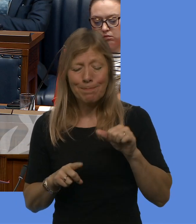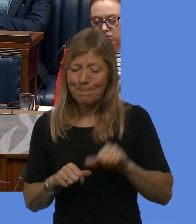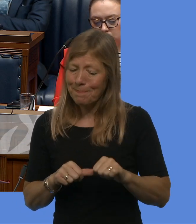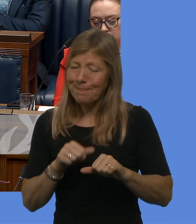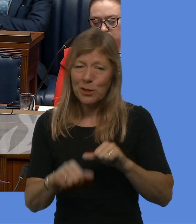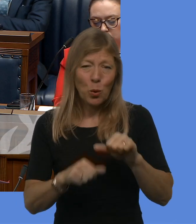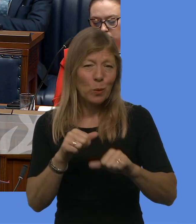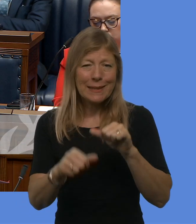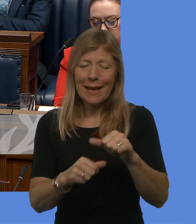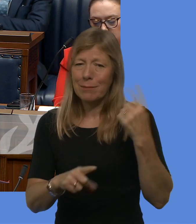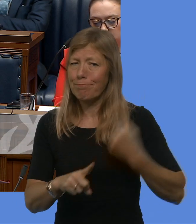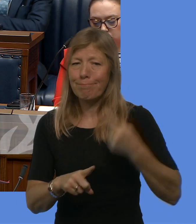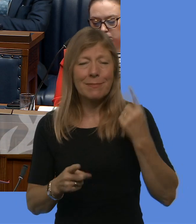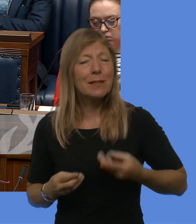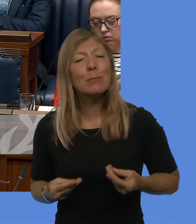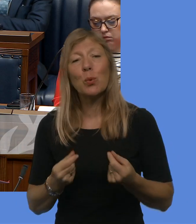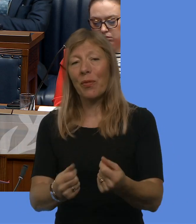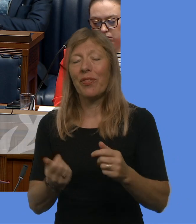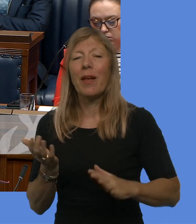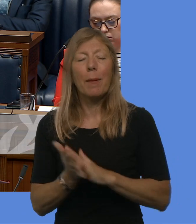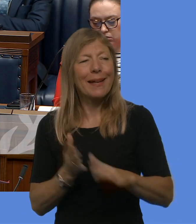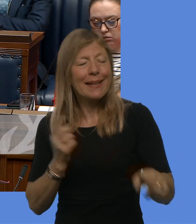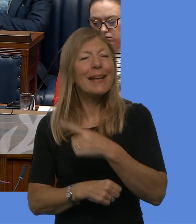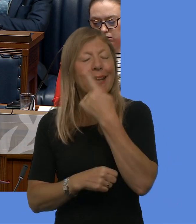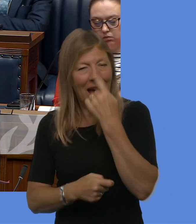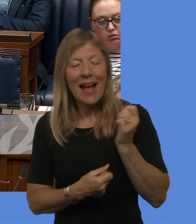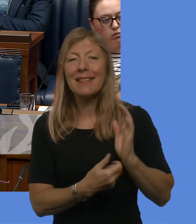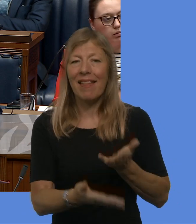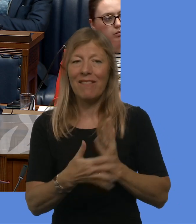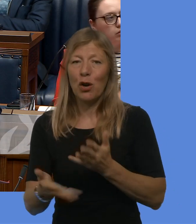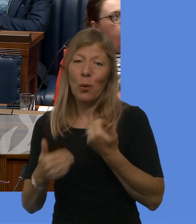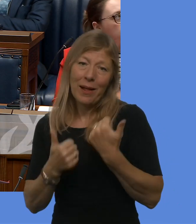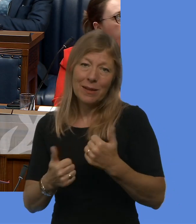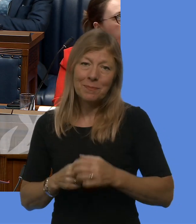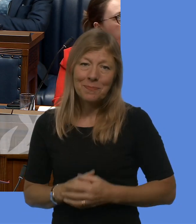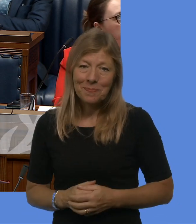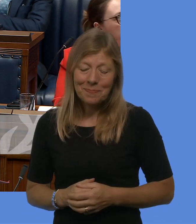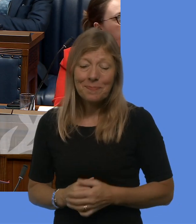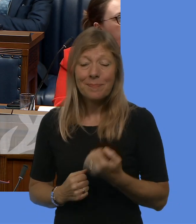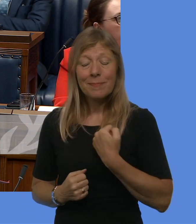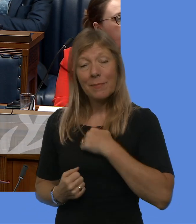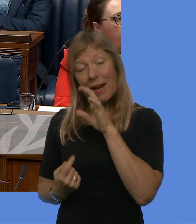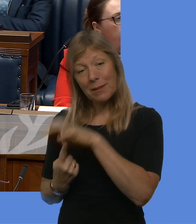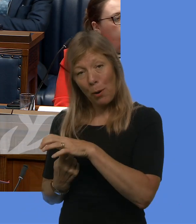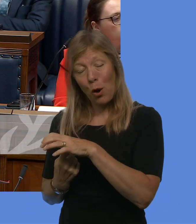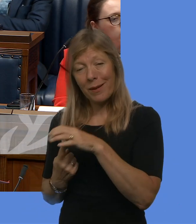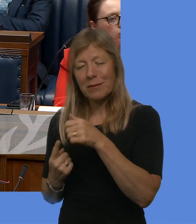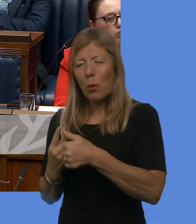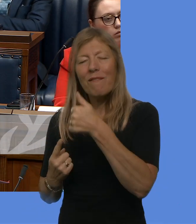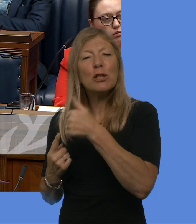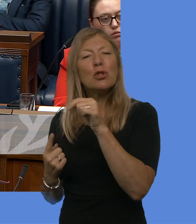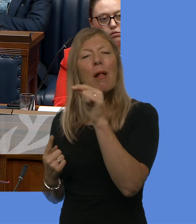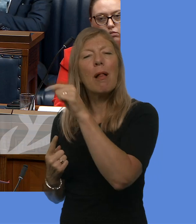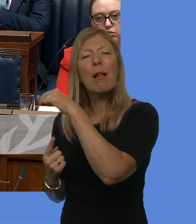more efficient and expediting them at a faster pace. That's a piece of work that officials in my department are looking at with